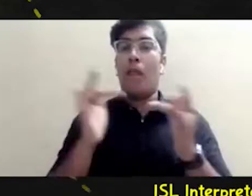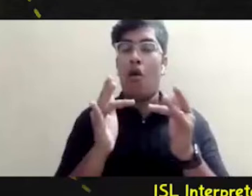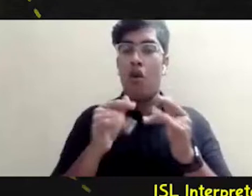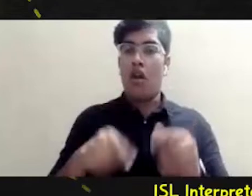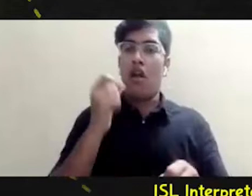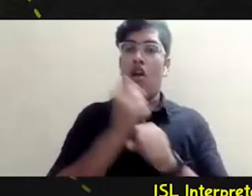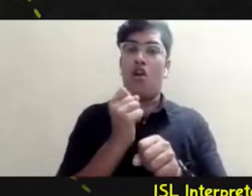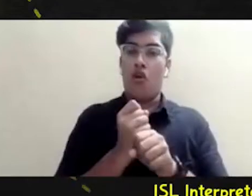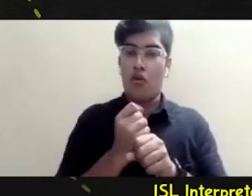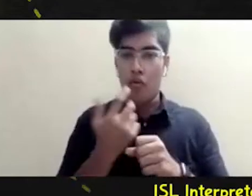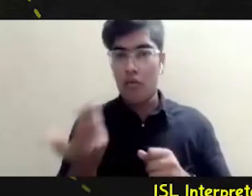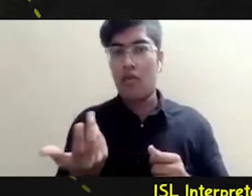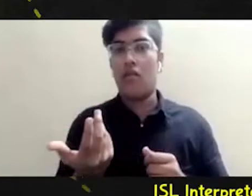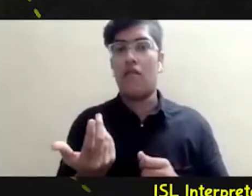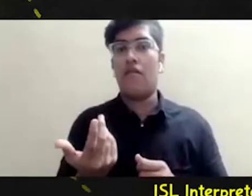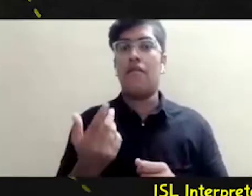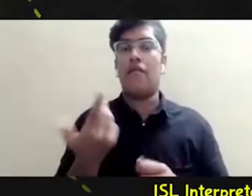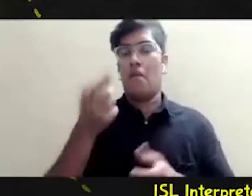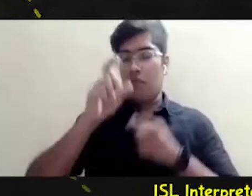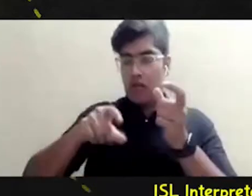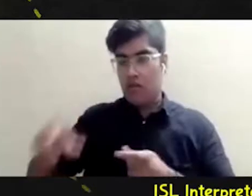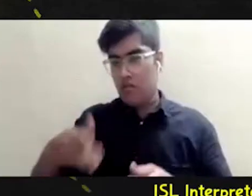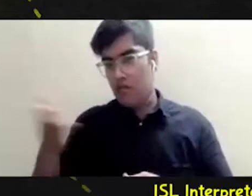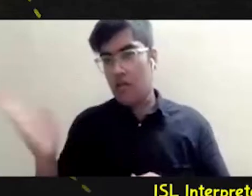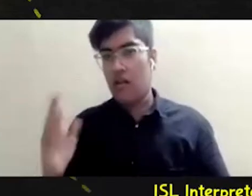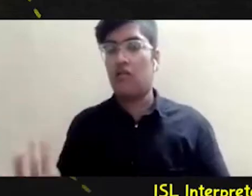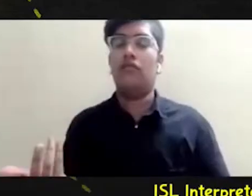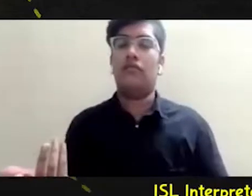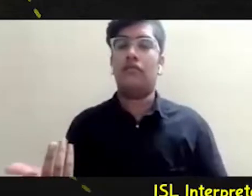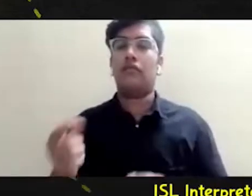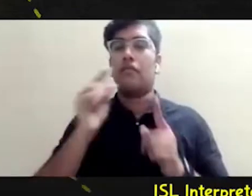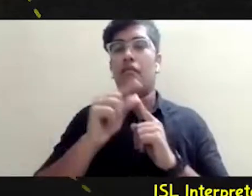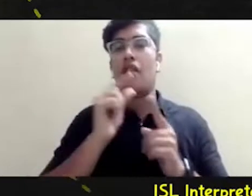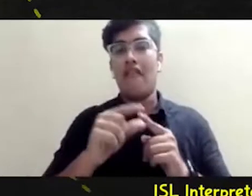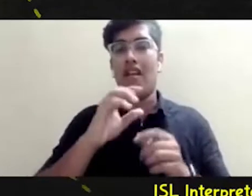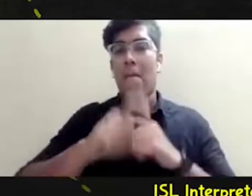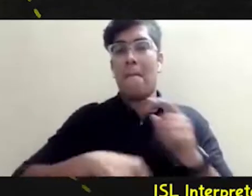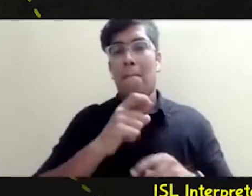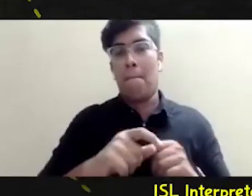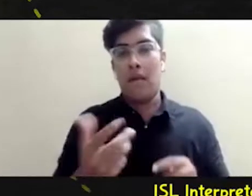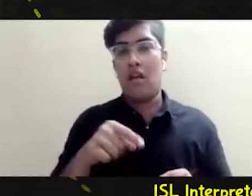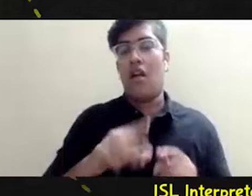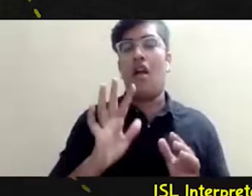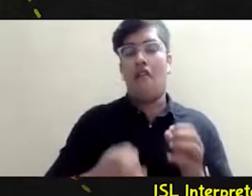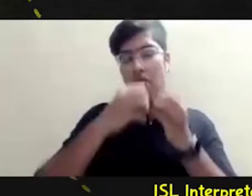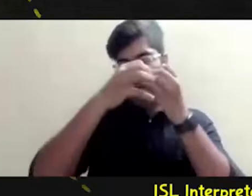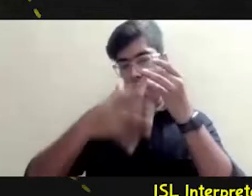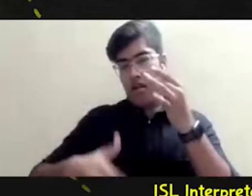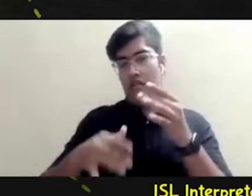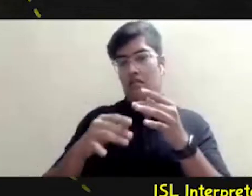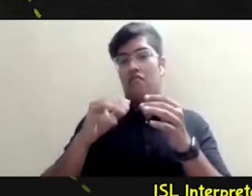government or public sector websites and private sector companies. Here's a scenario, right? Let's